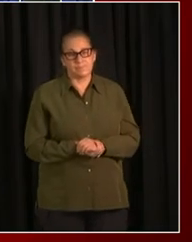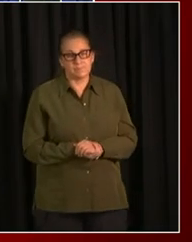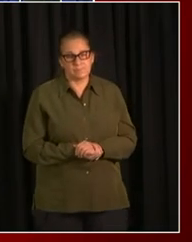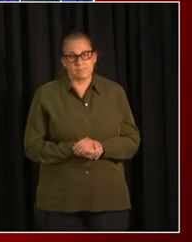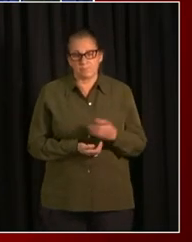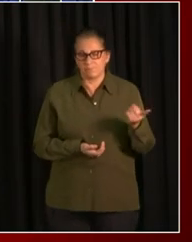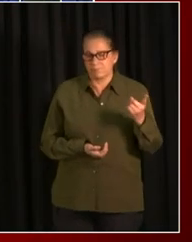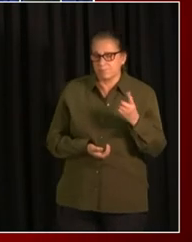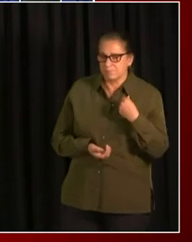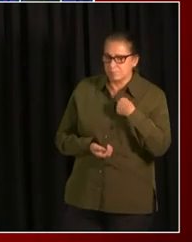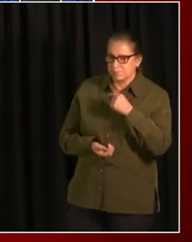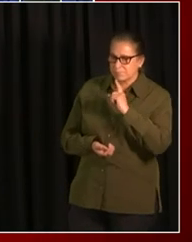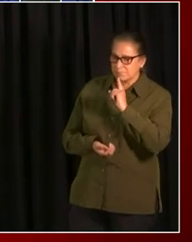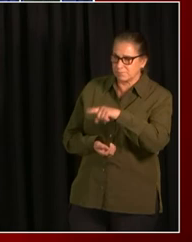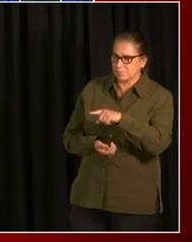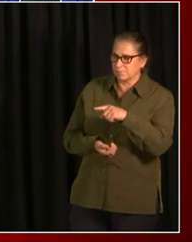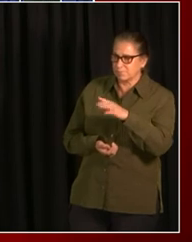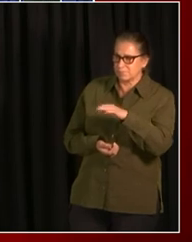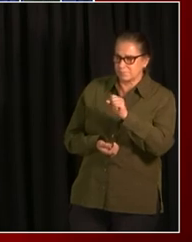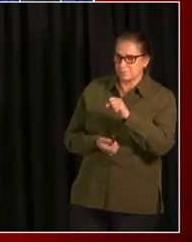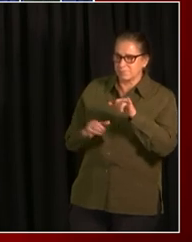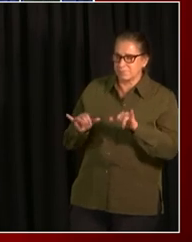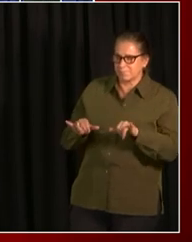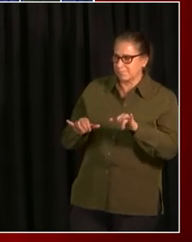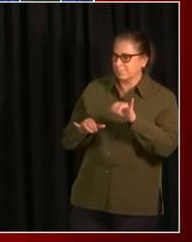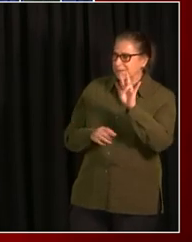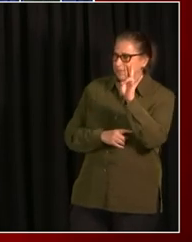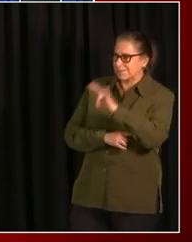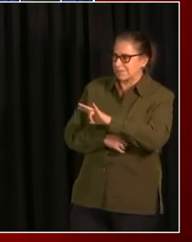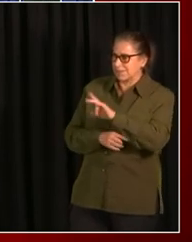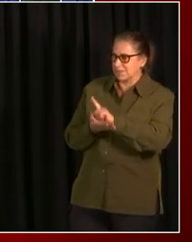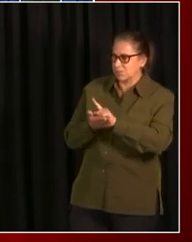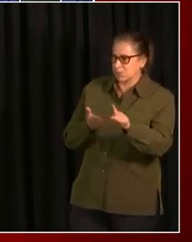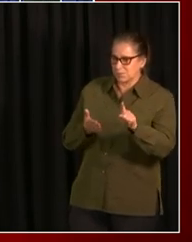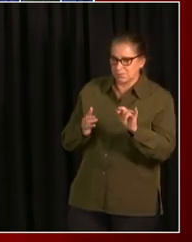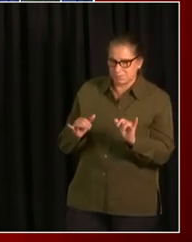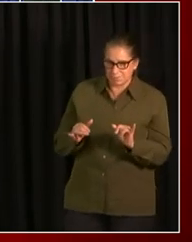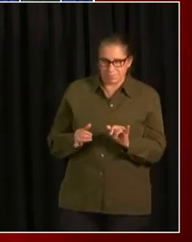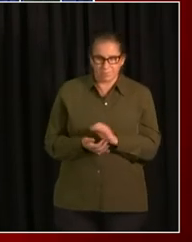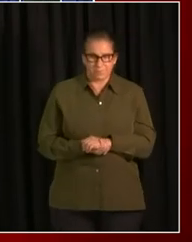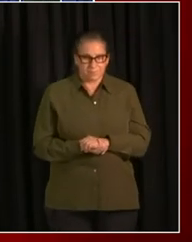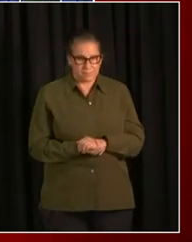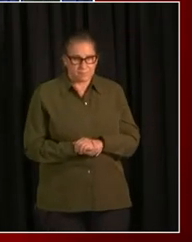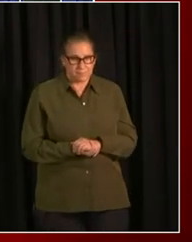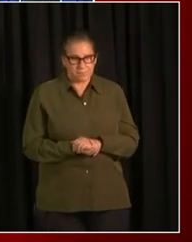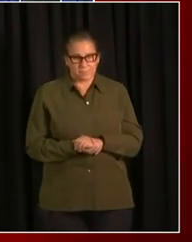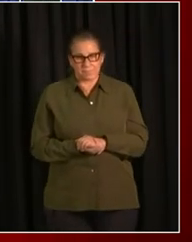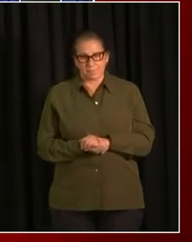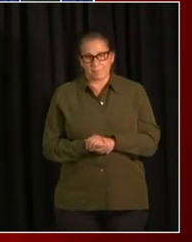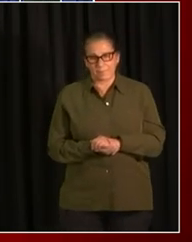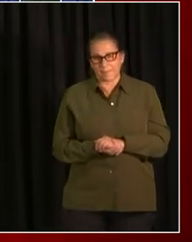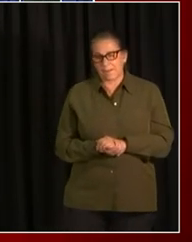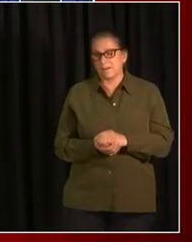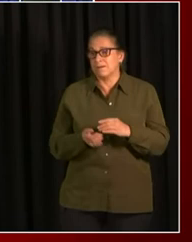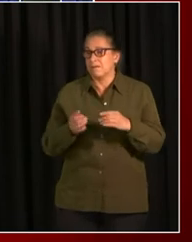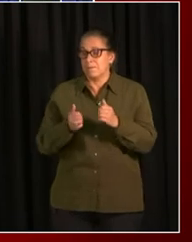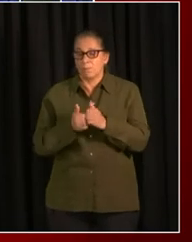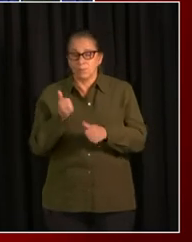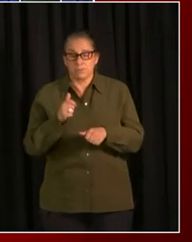the district. We're seeing that we're getting results back in just a few days. But it's important to remember